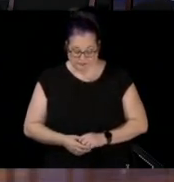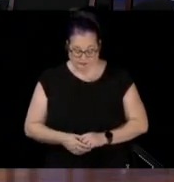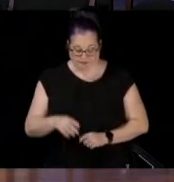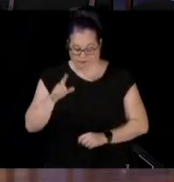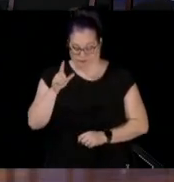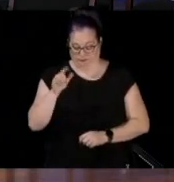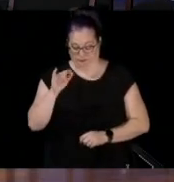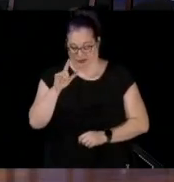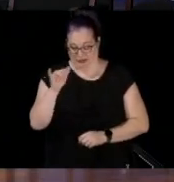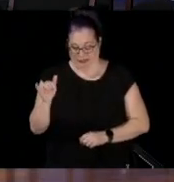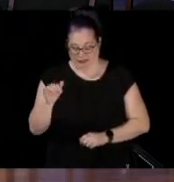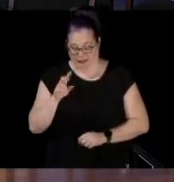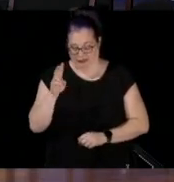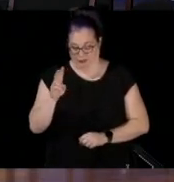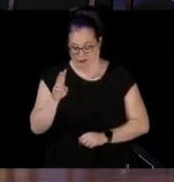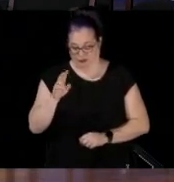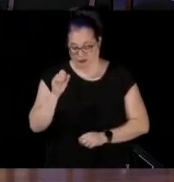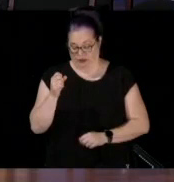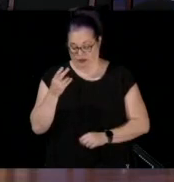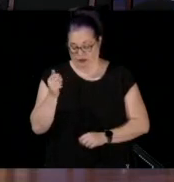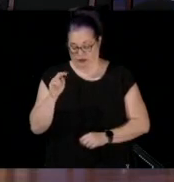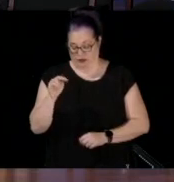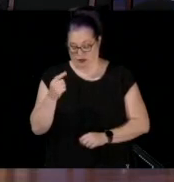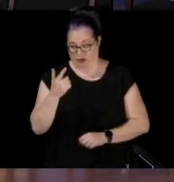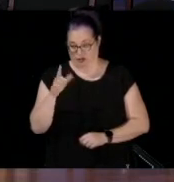Lily Vibhuti Shunglu.